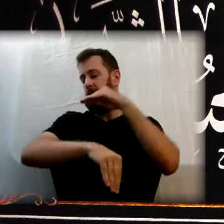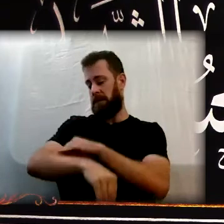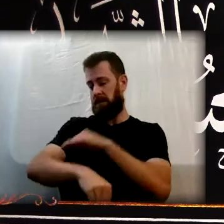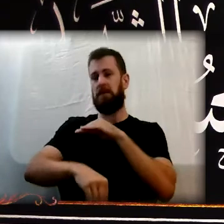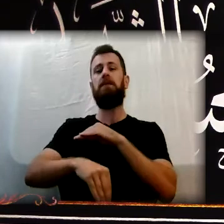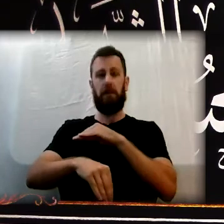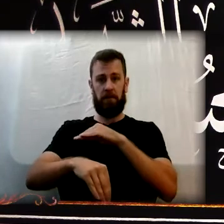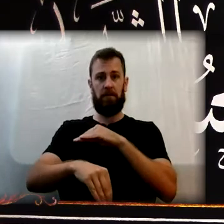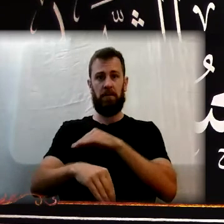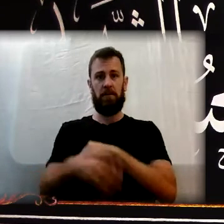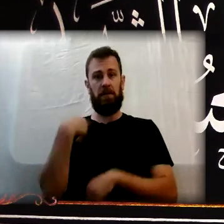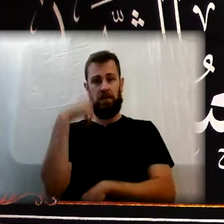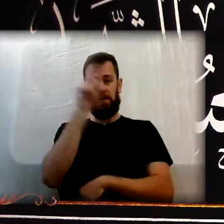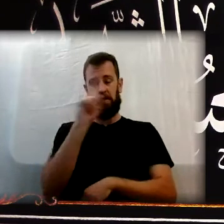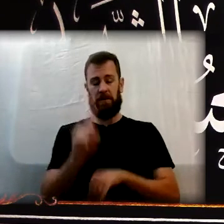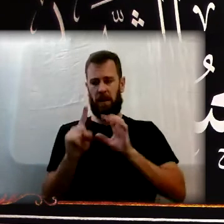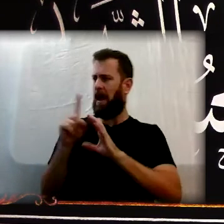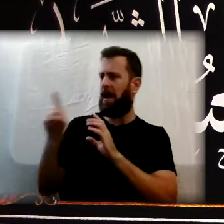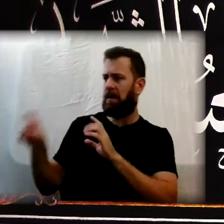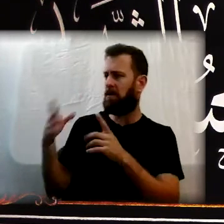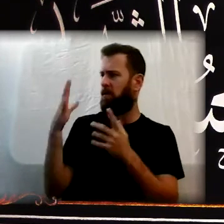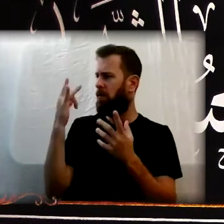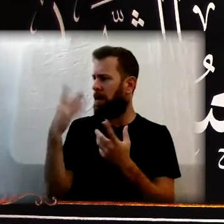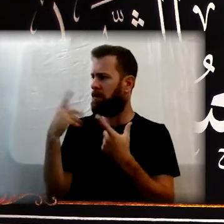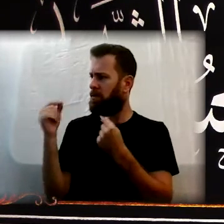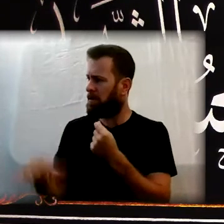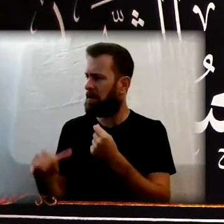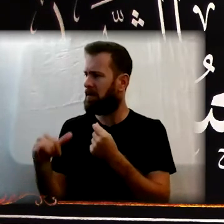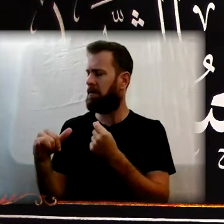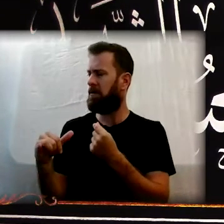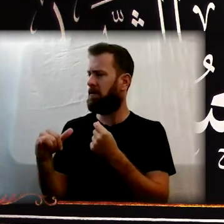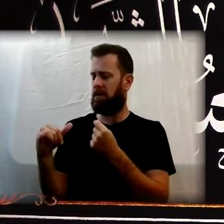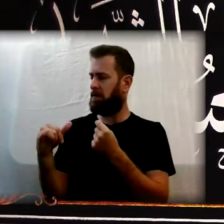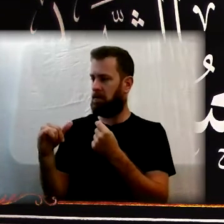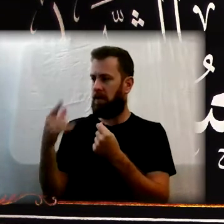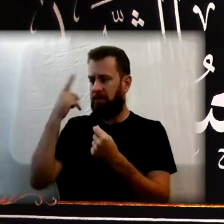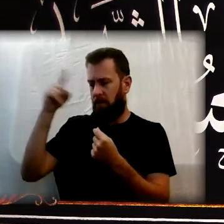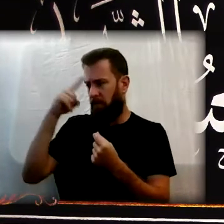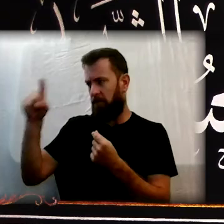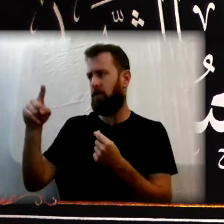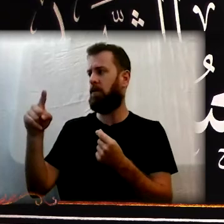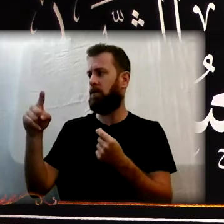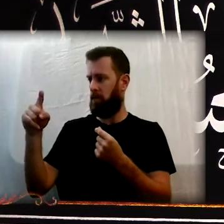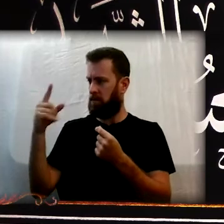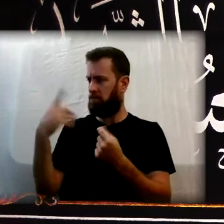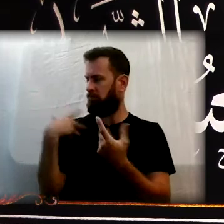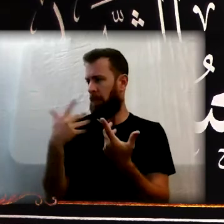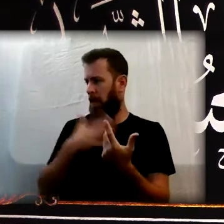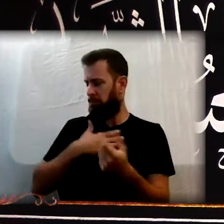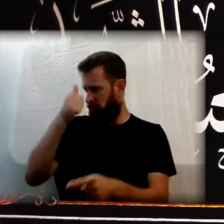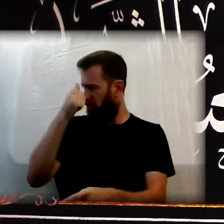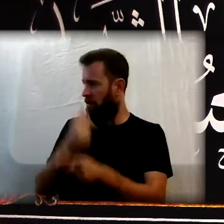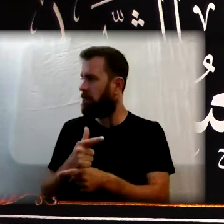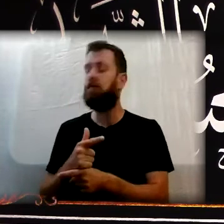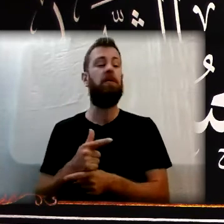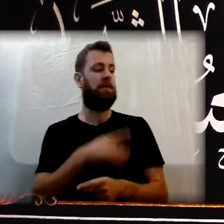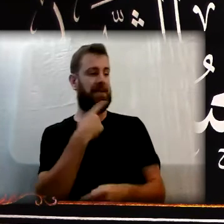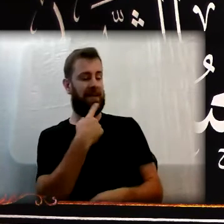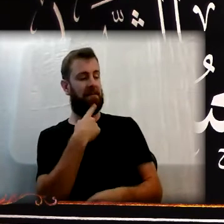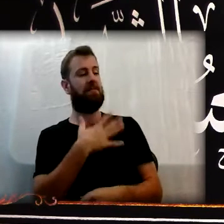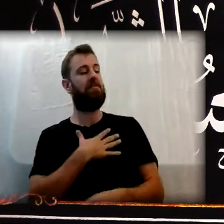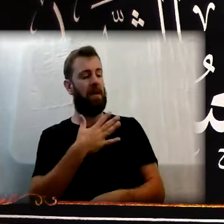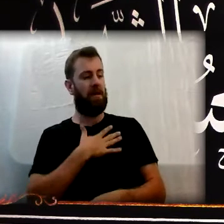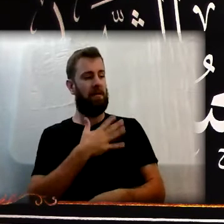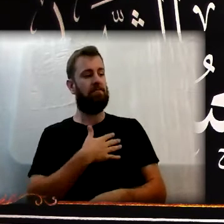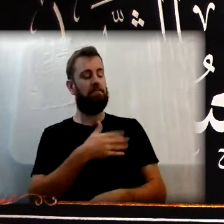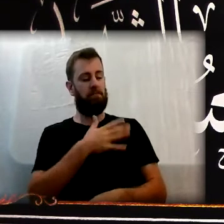Zainab. When Zainab asks him, "Oh my brother Hussein, why did you do this?" He says, "This